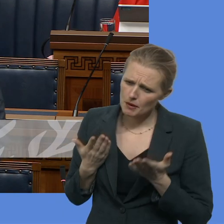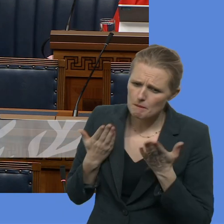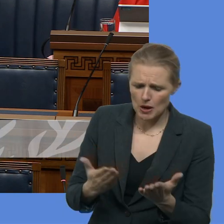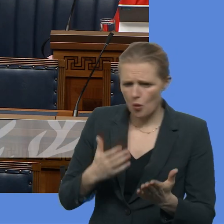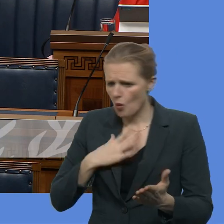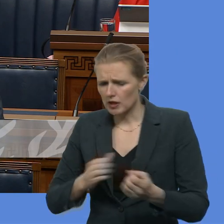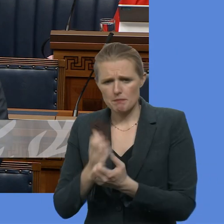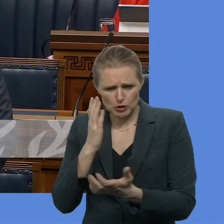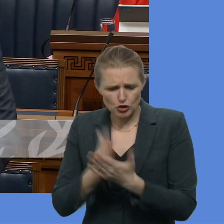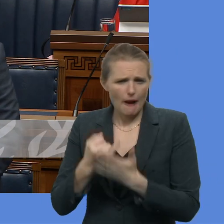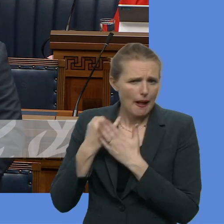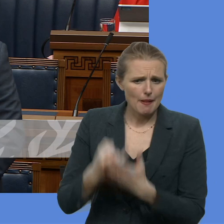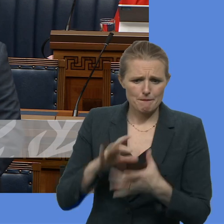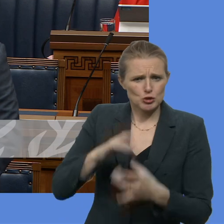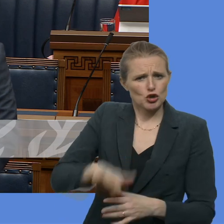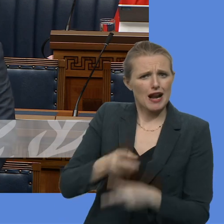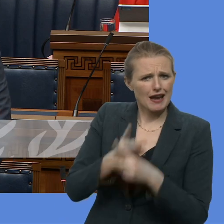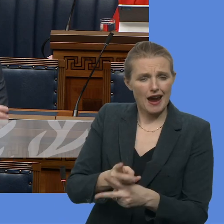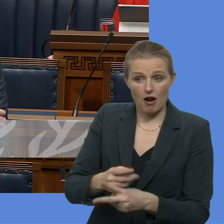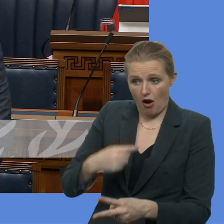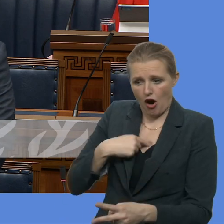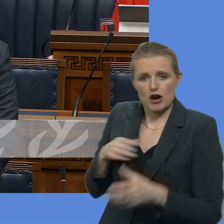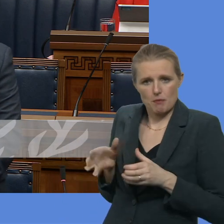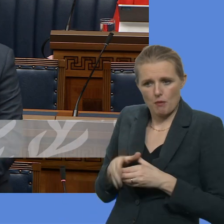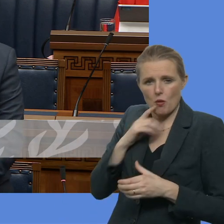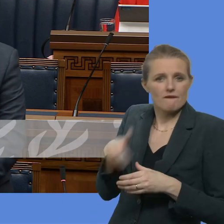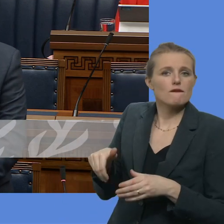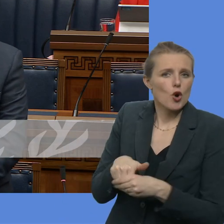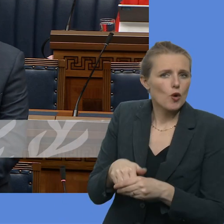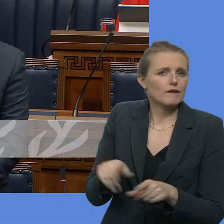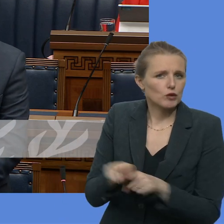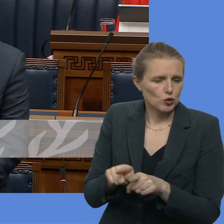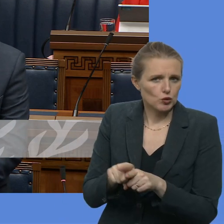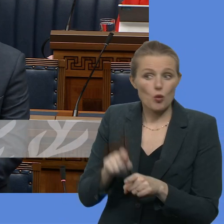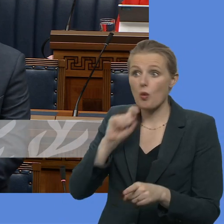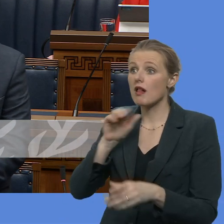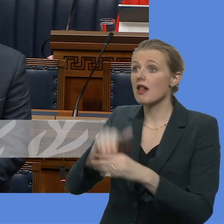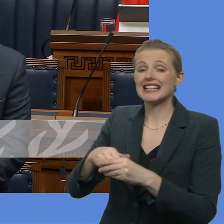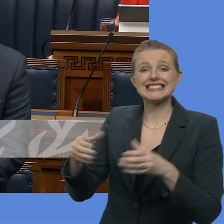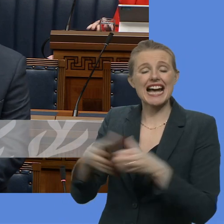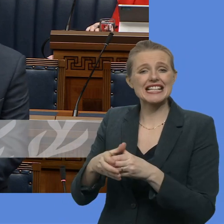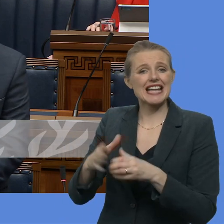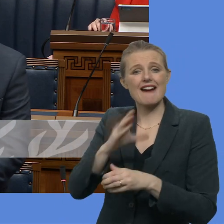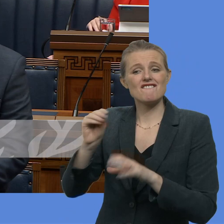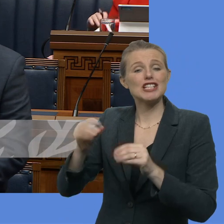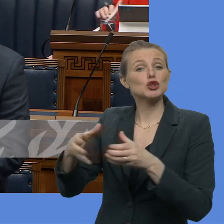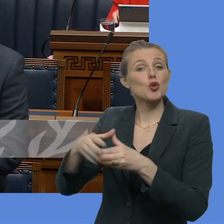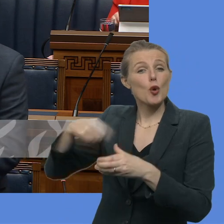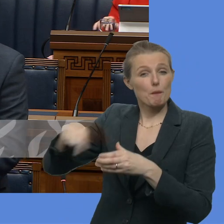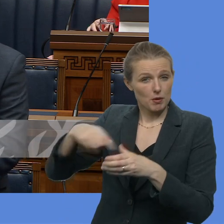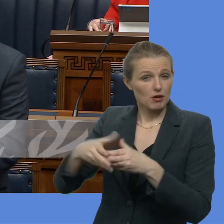my department will of course have a role to play in that, and we'll be part of the task and finishing group in relation